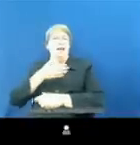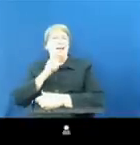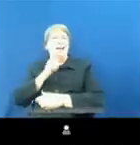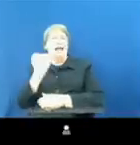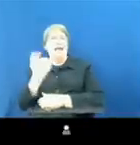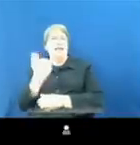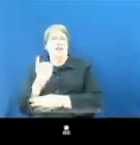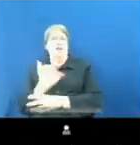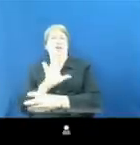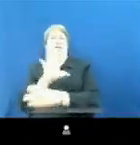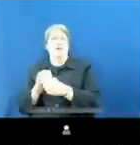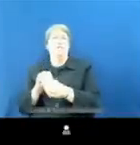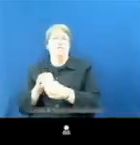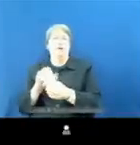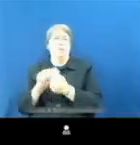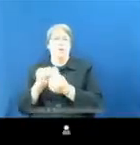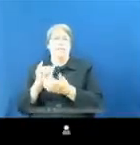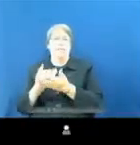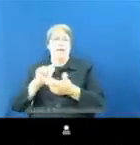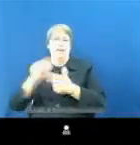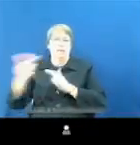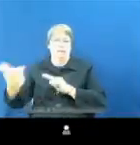interaction.